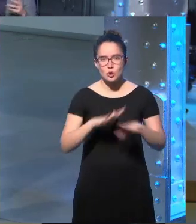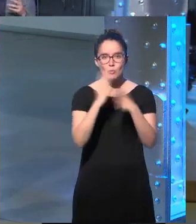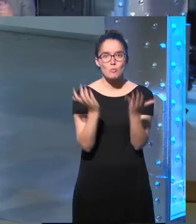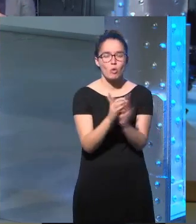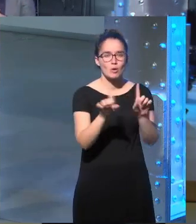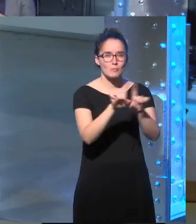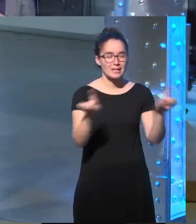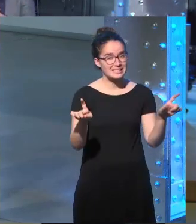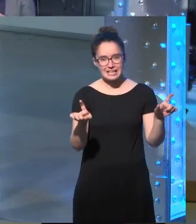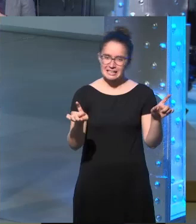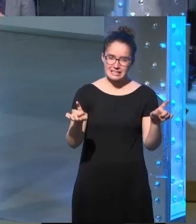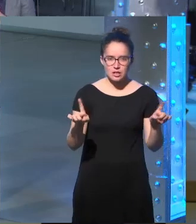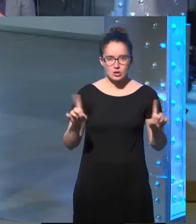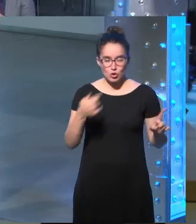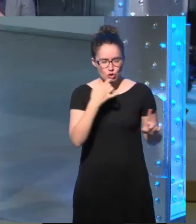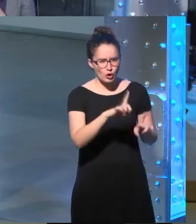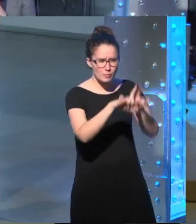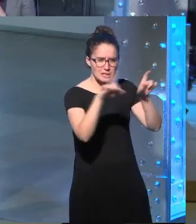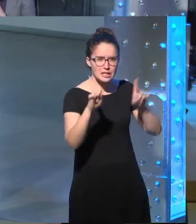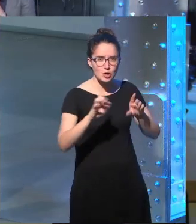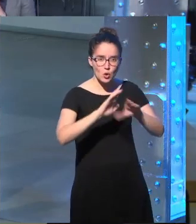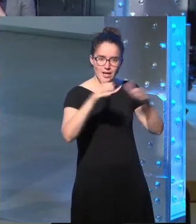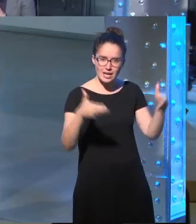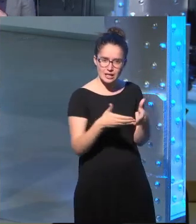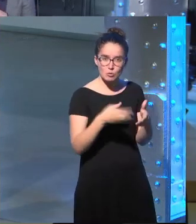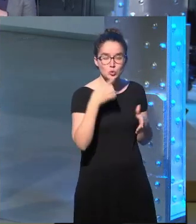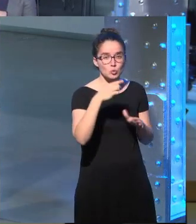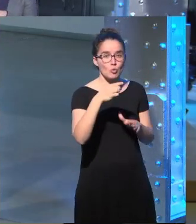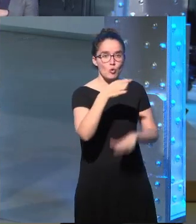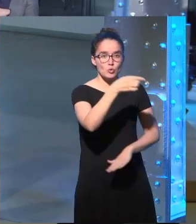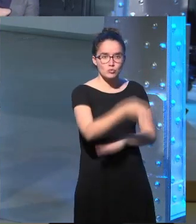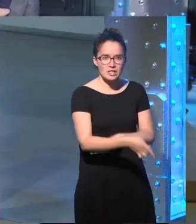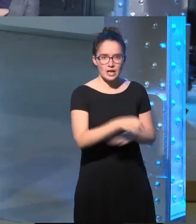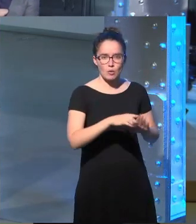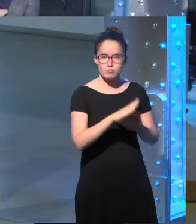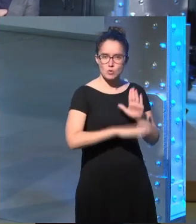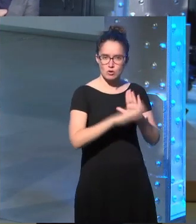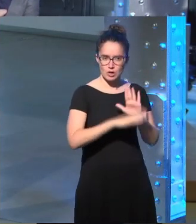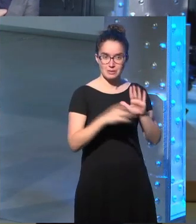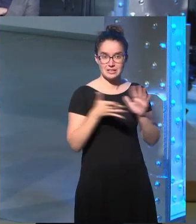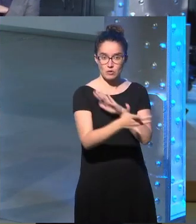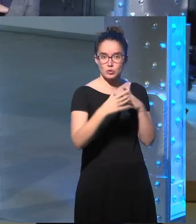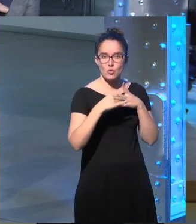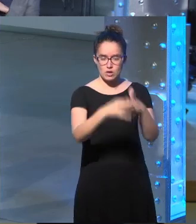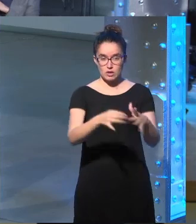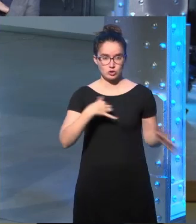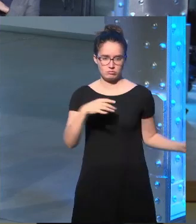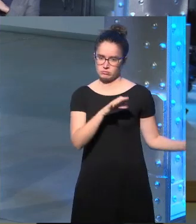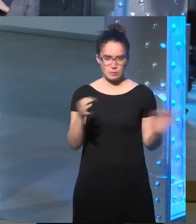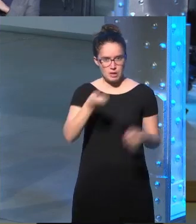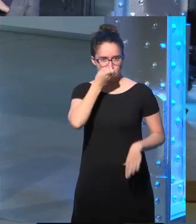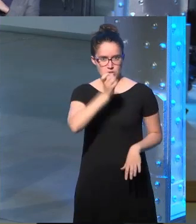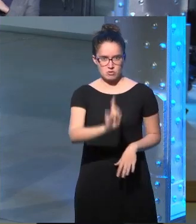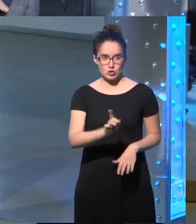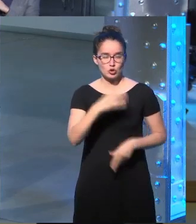but I don't know about the business world. No, you lead a TV show, so you are a leader.